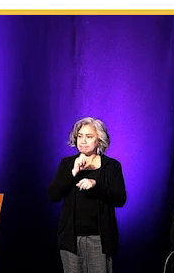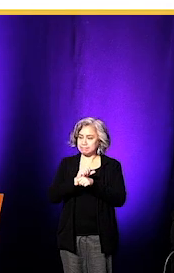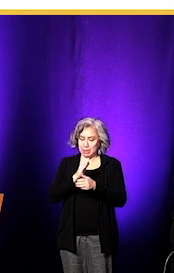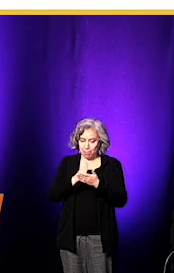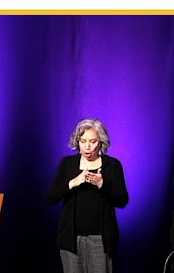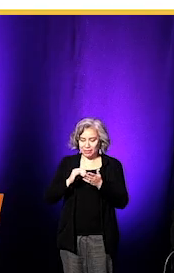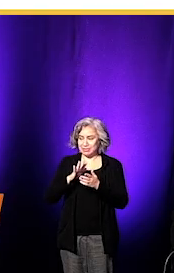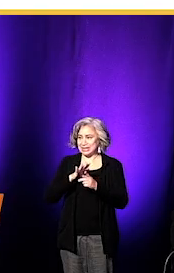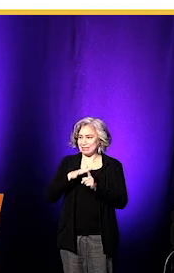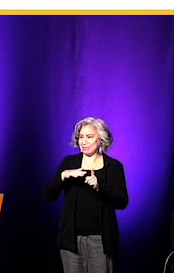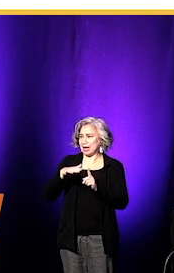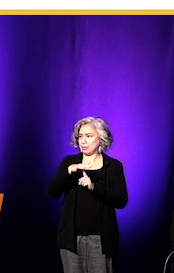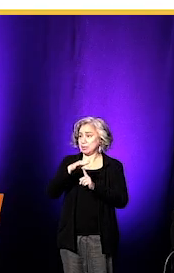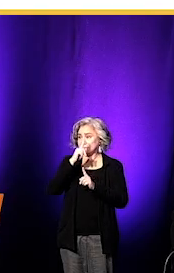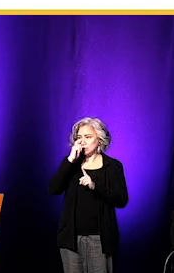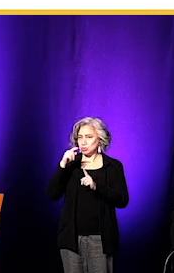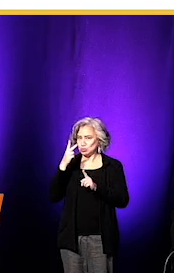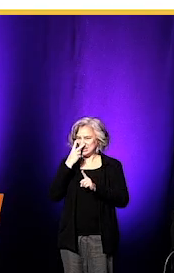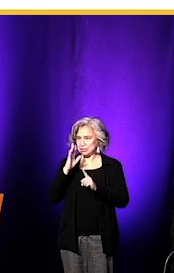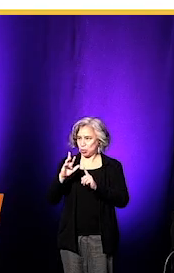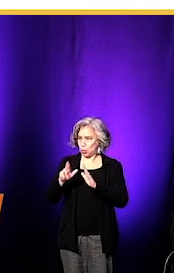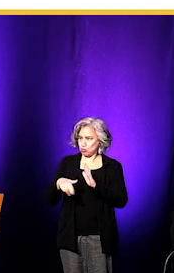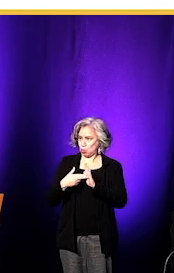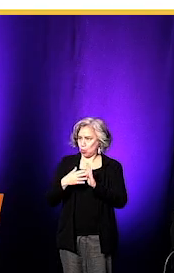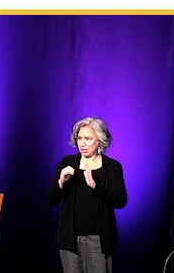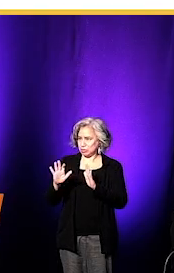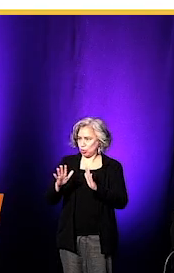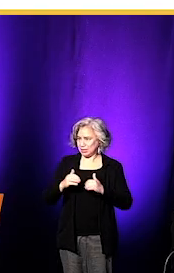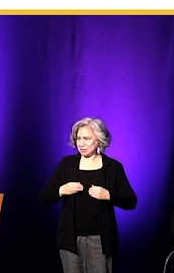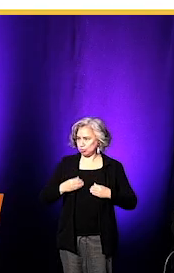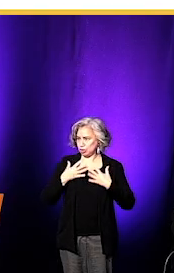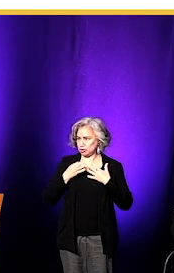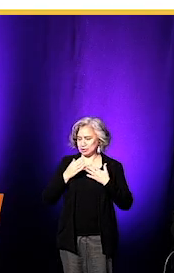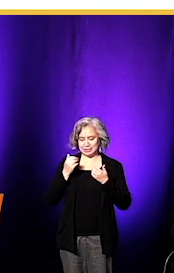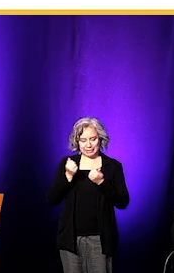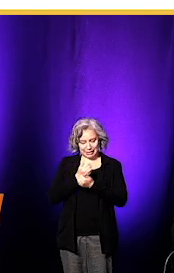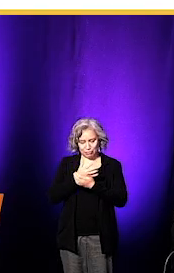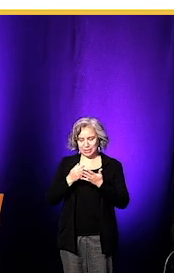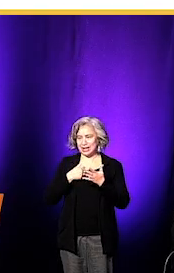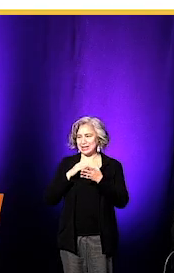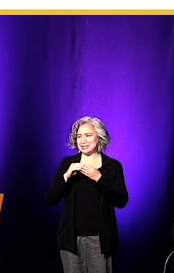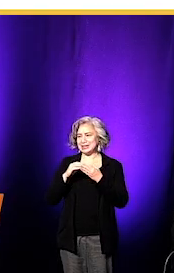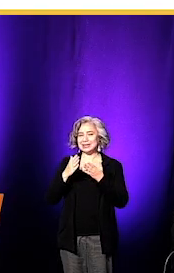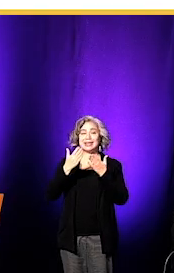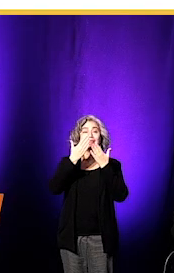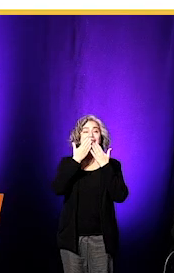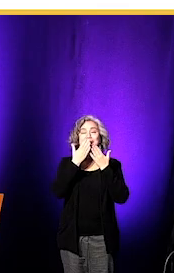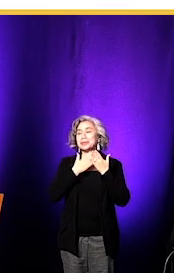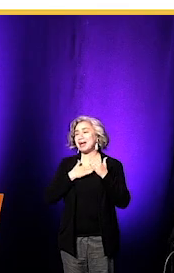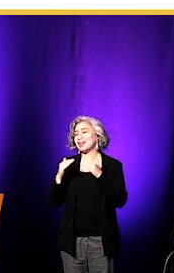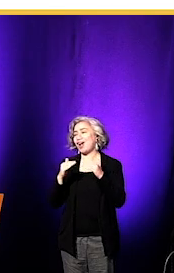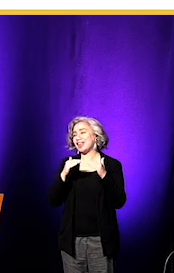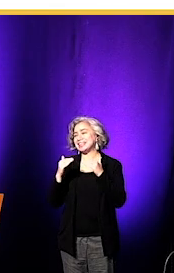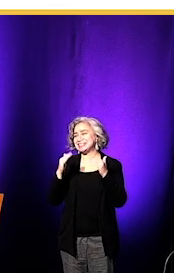can see your role and your inspiration in all that I said. Thank you, colleagues.